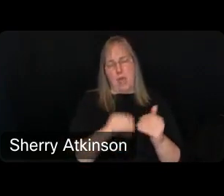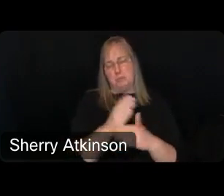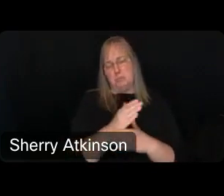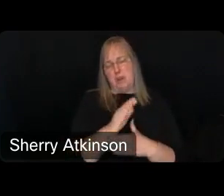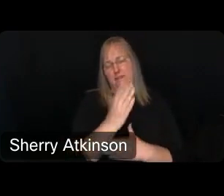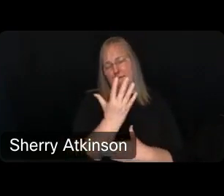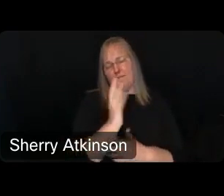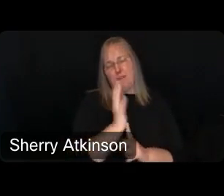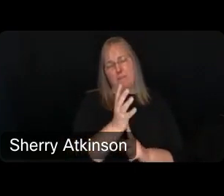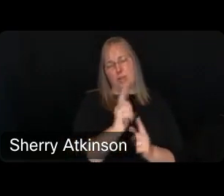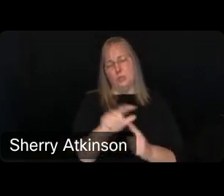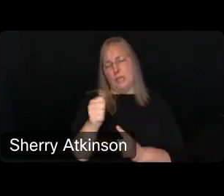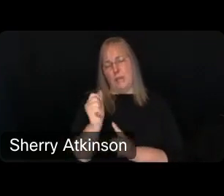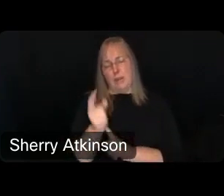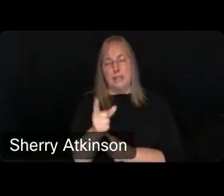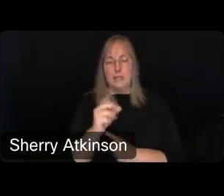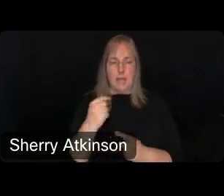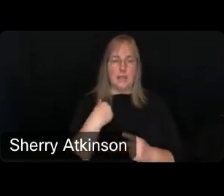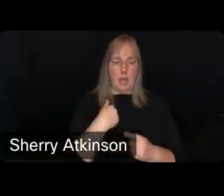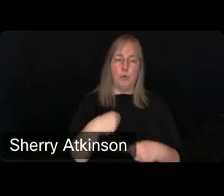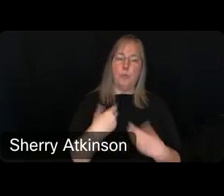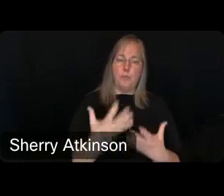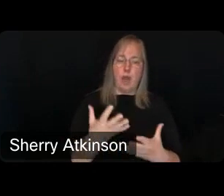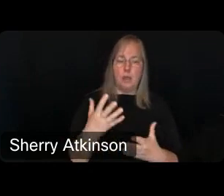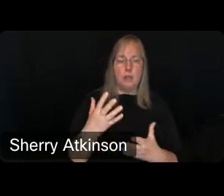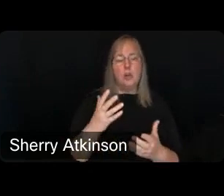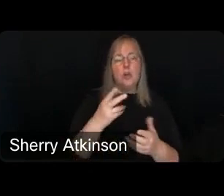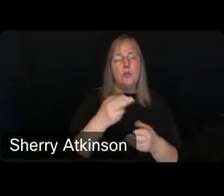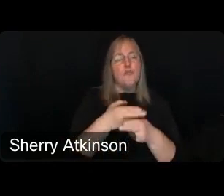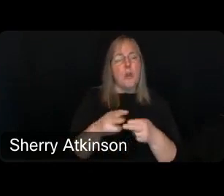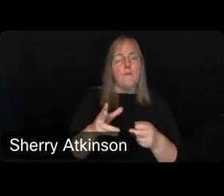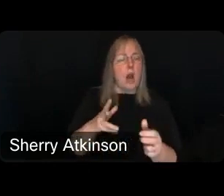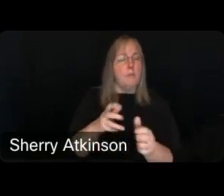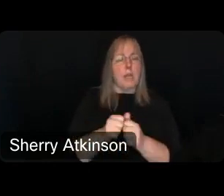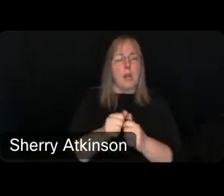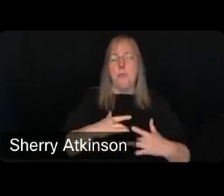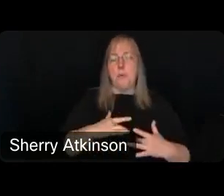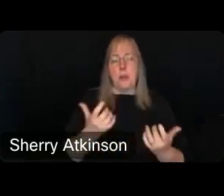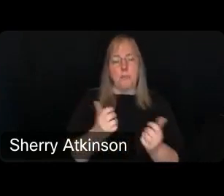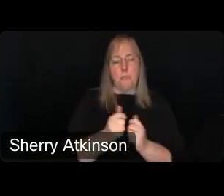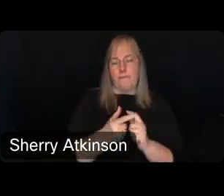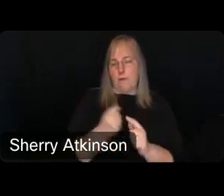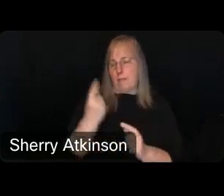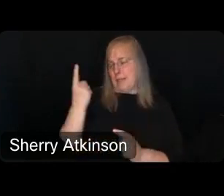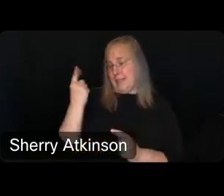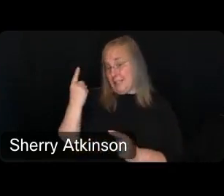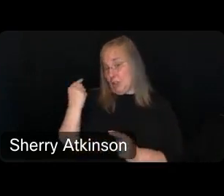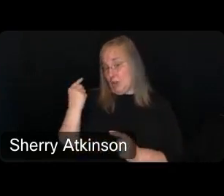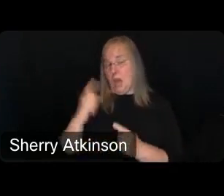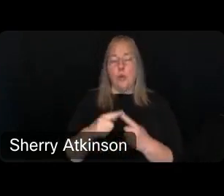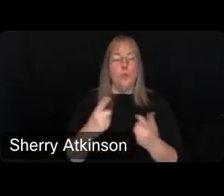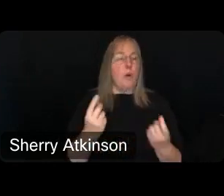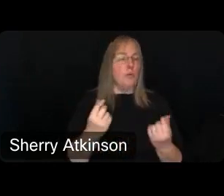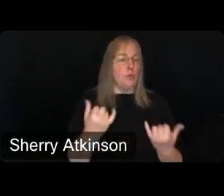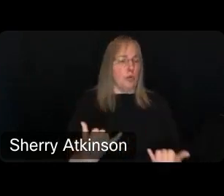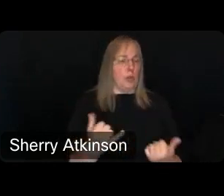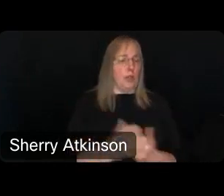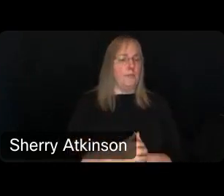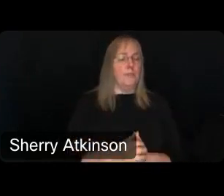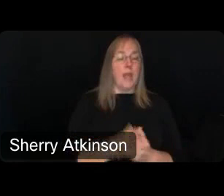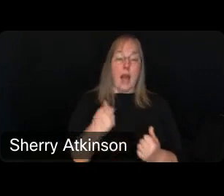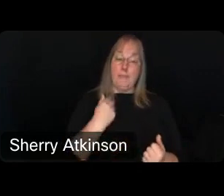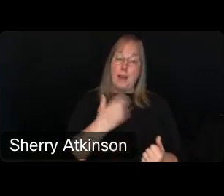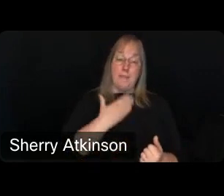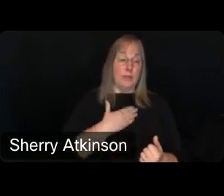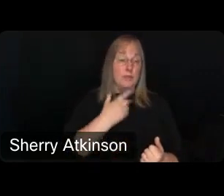quick update about the report of last year and where we are currently. Then I'm very pleased to say that I